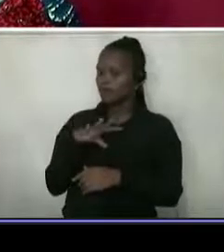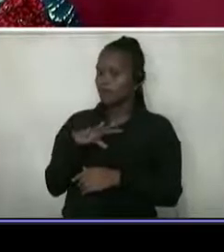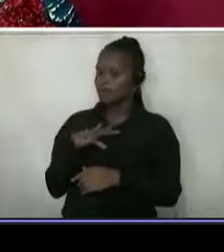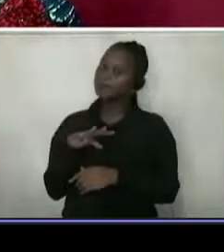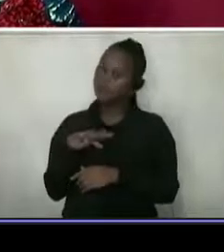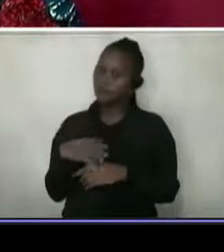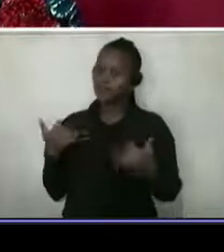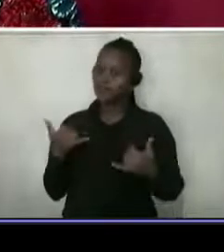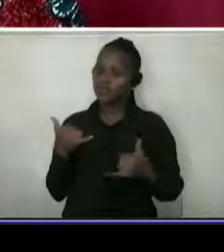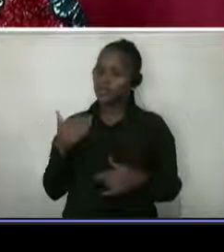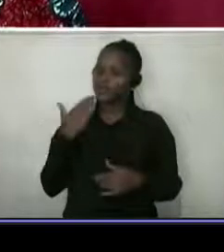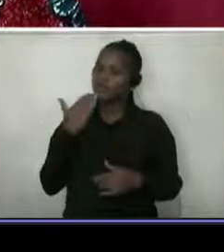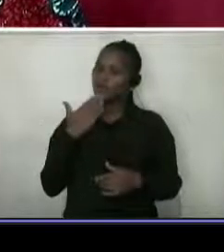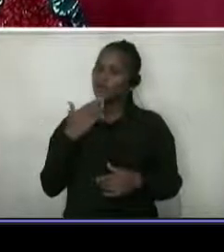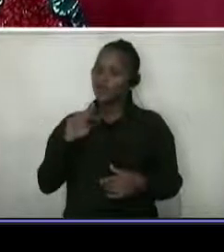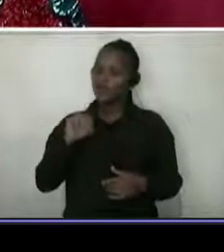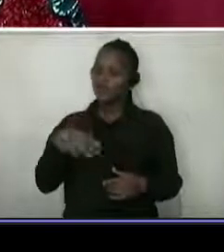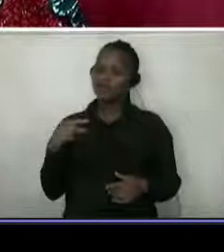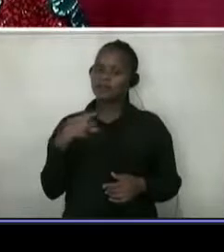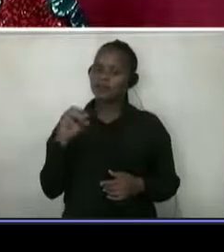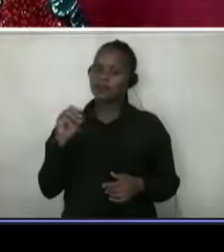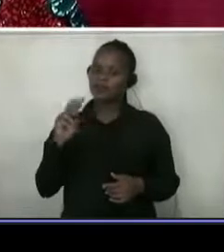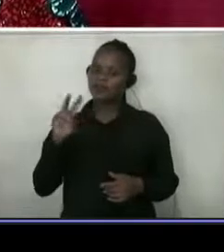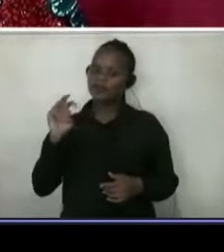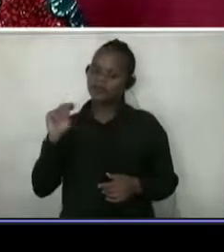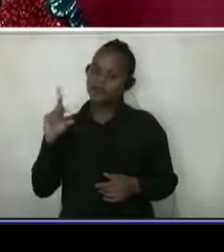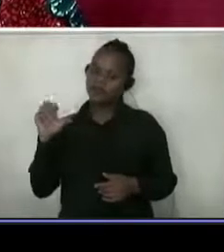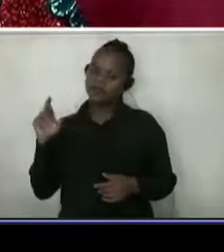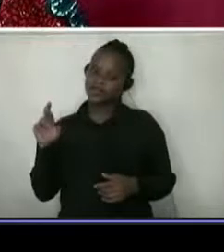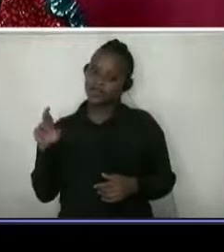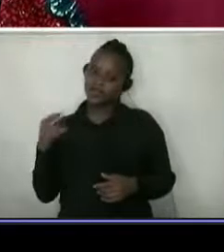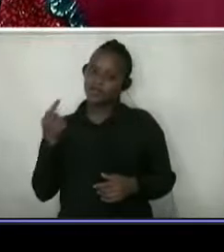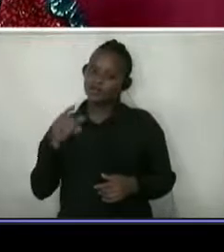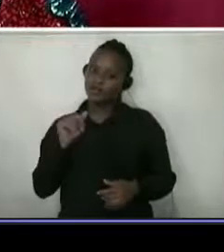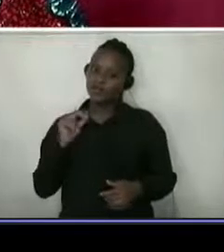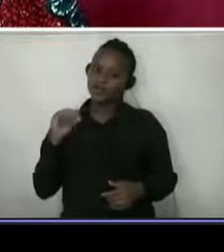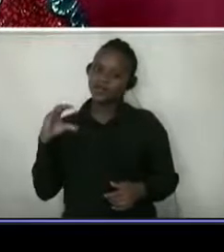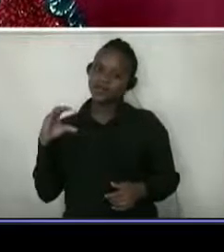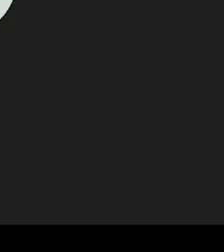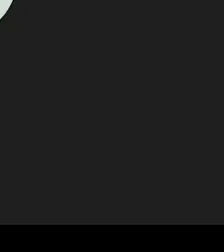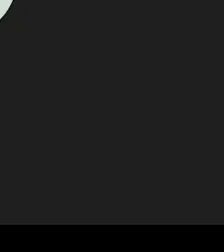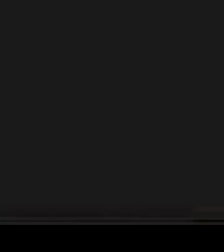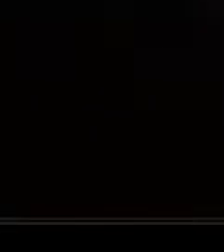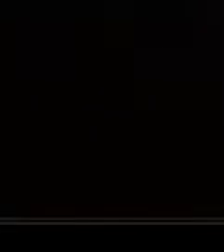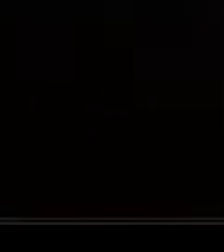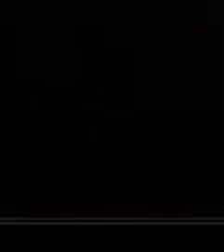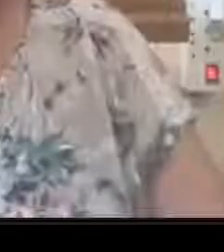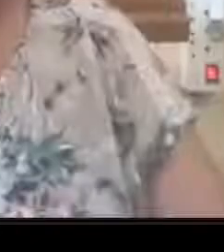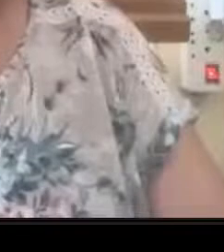for 8 minutes on behalf of the ANC, the Chairperson of the Standing Committee on Public Accounts.